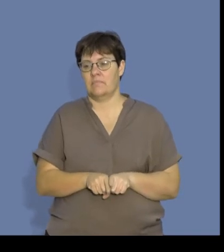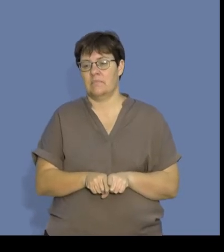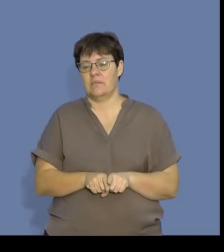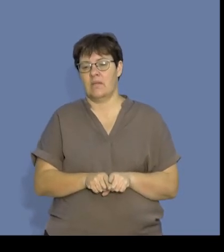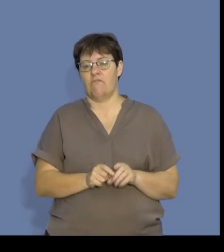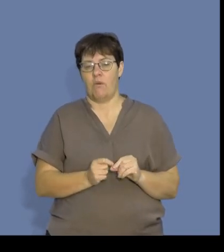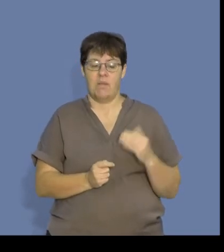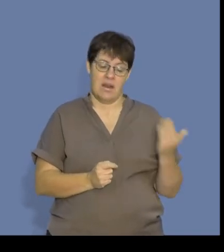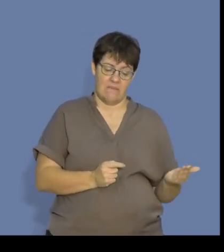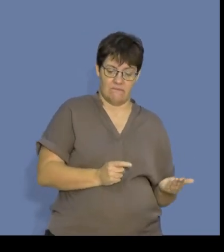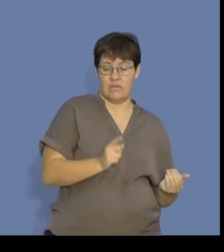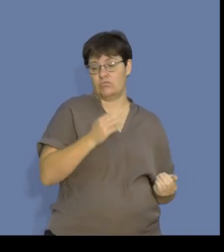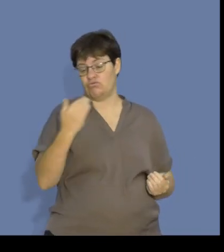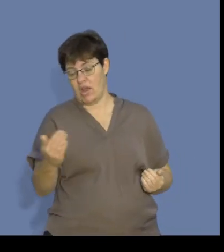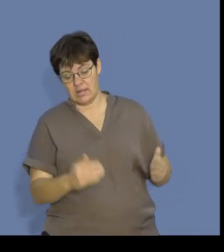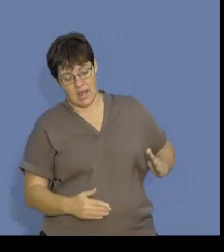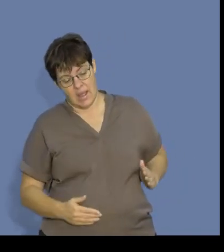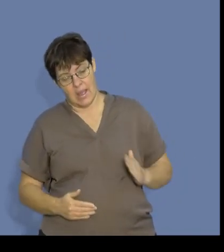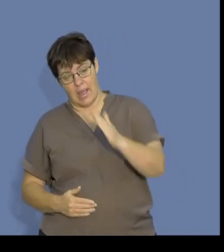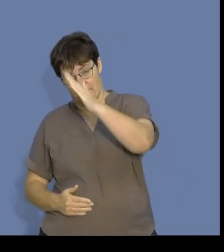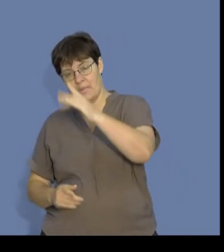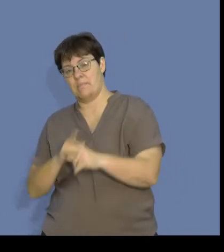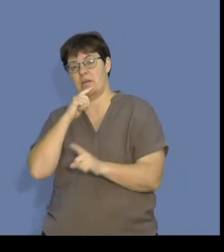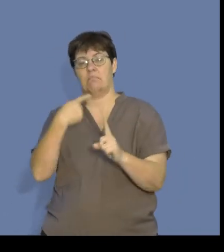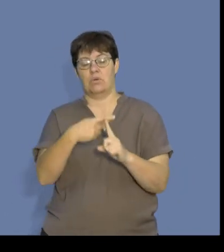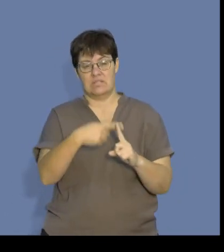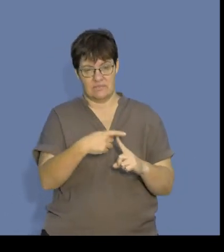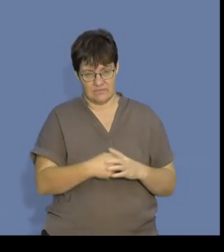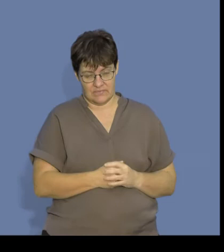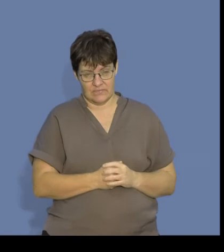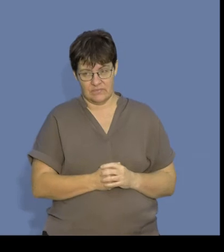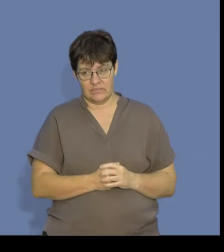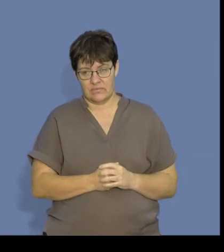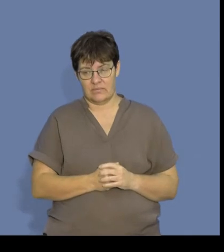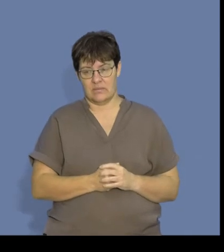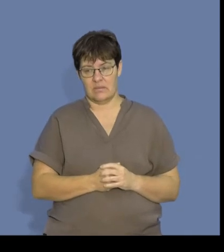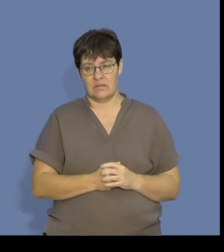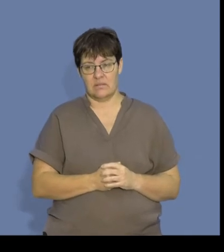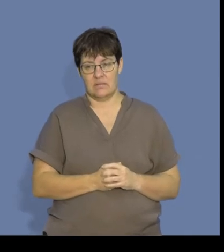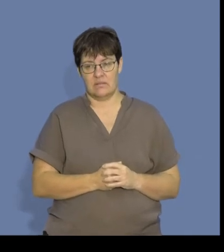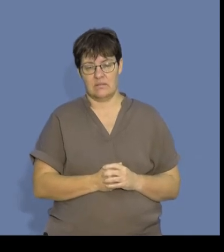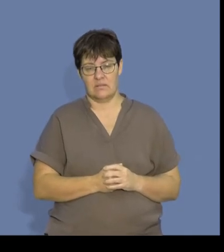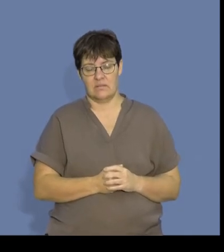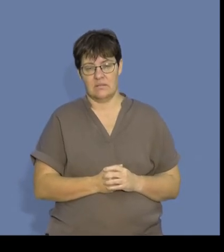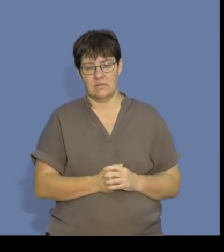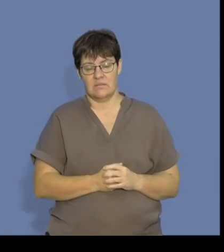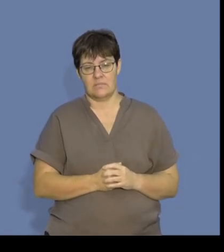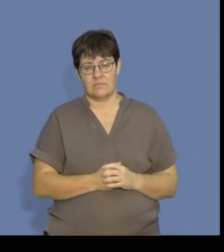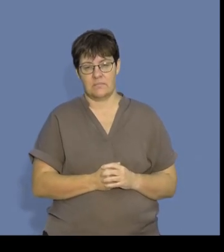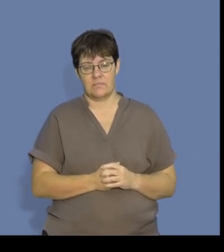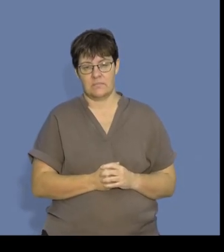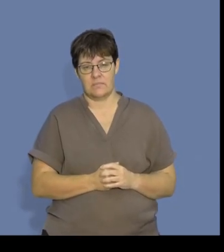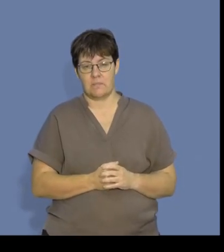trends upward from left to right, means that it has a positive gradient, which is what I just explained now, right?